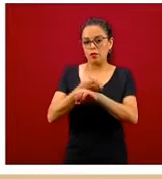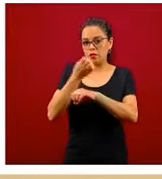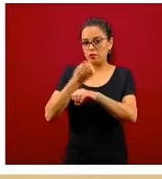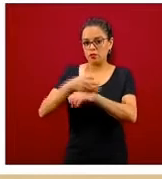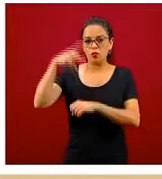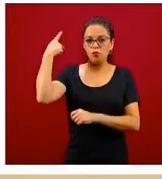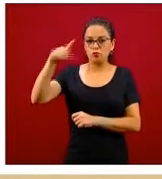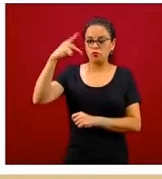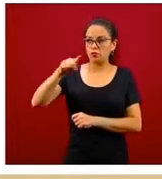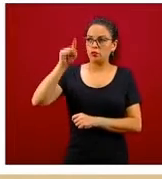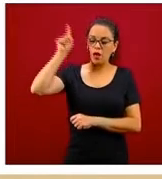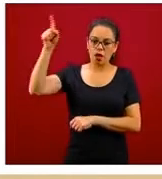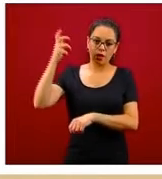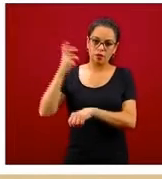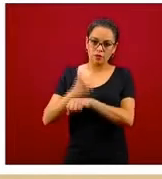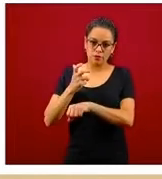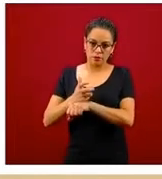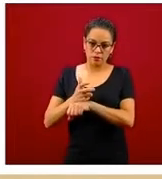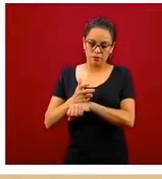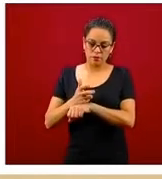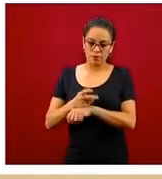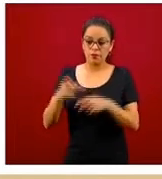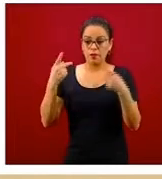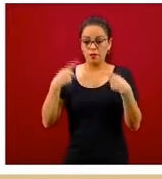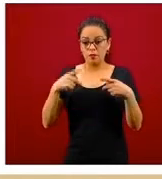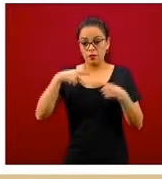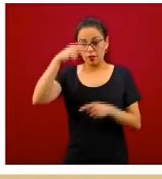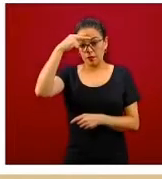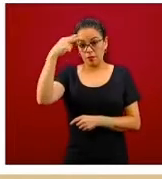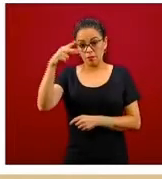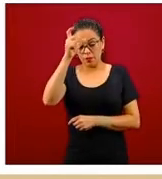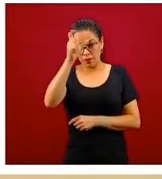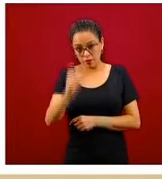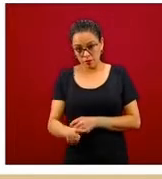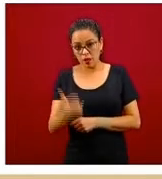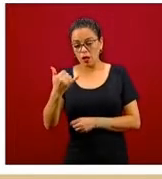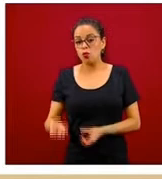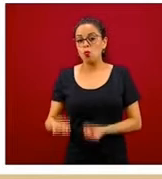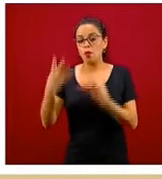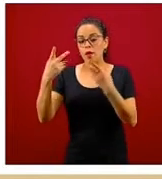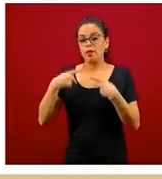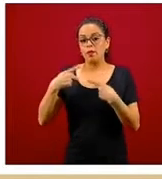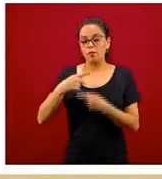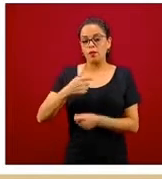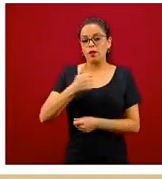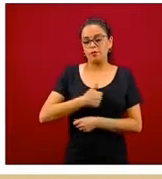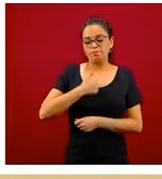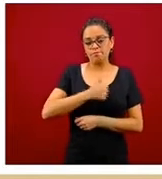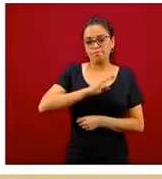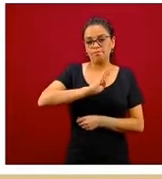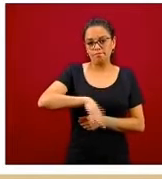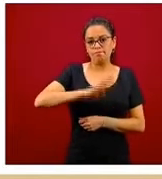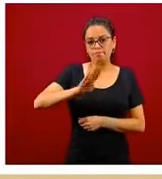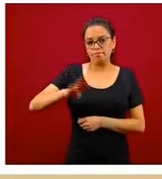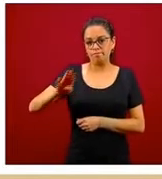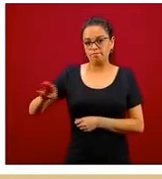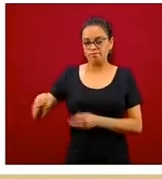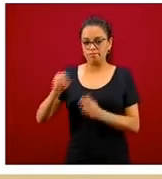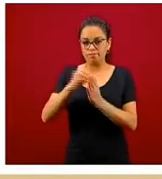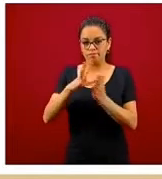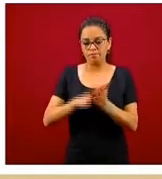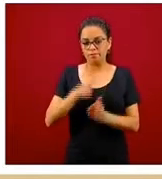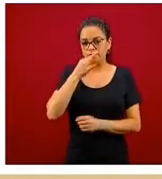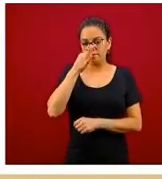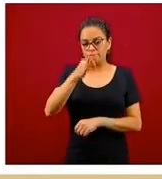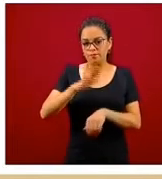have, according to the states, the same logic. Those Mexican people and